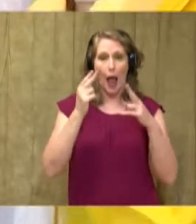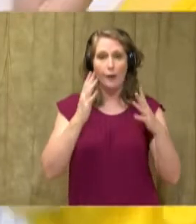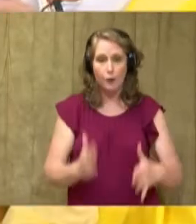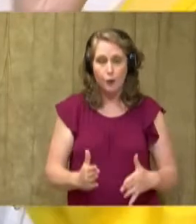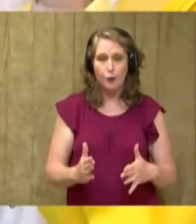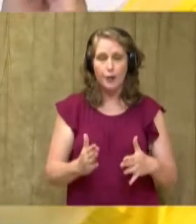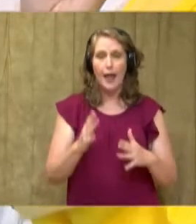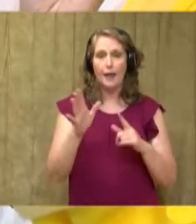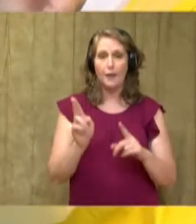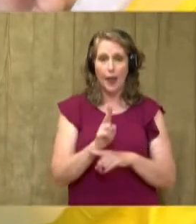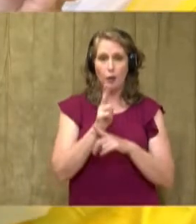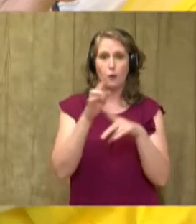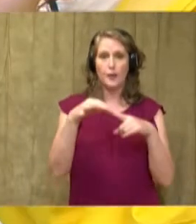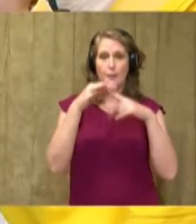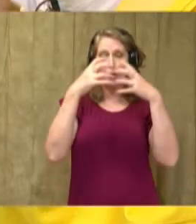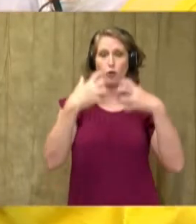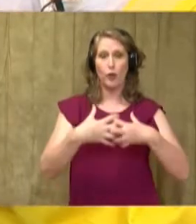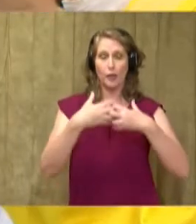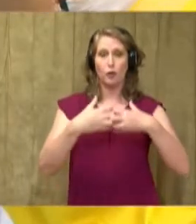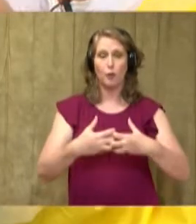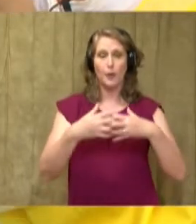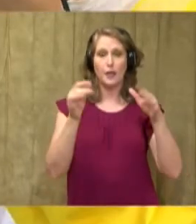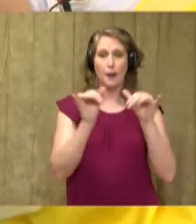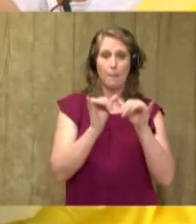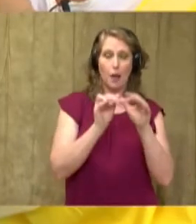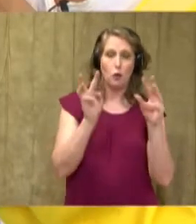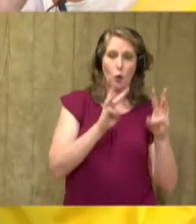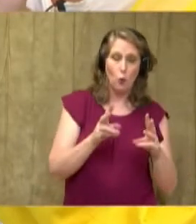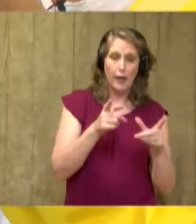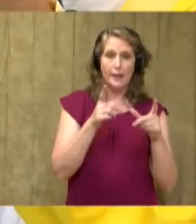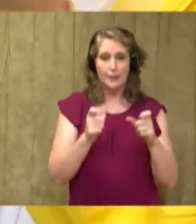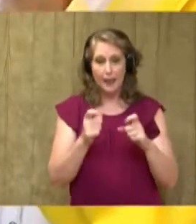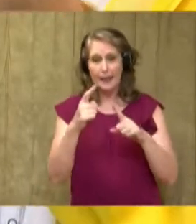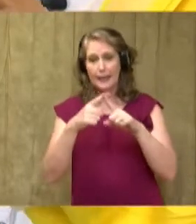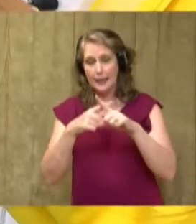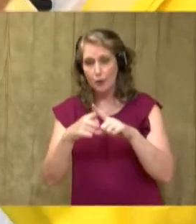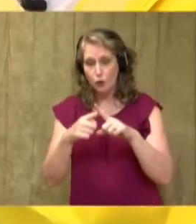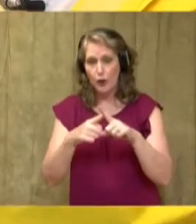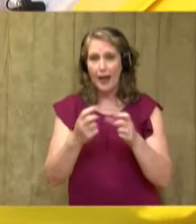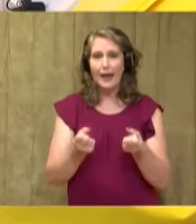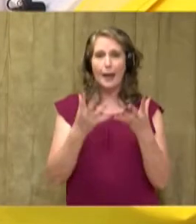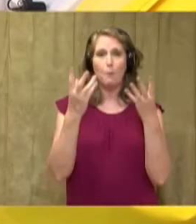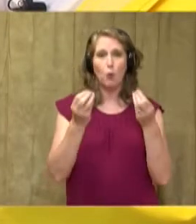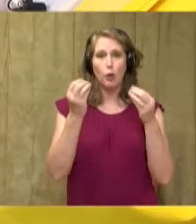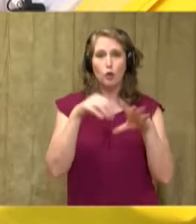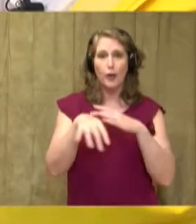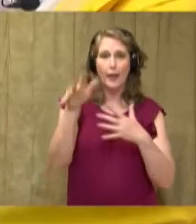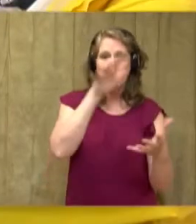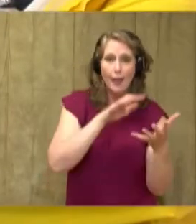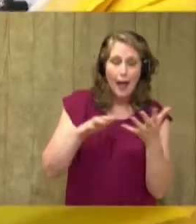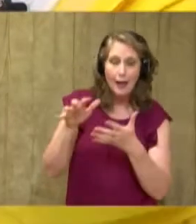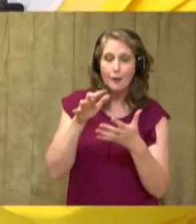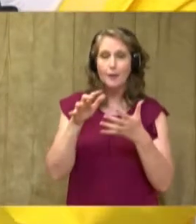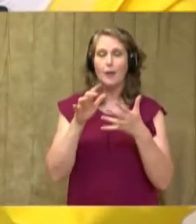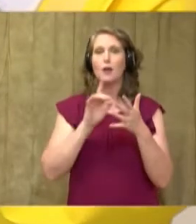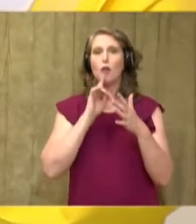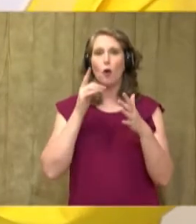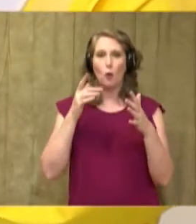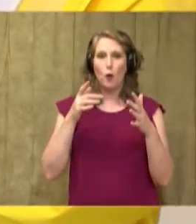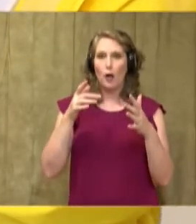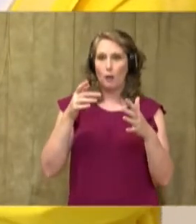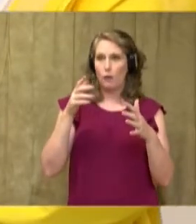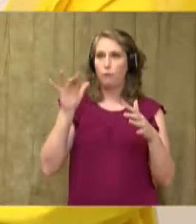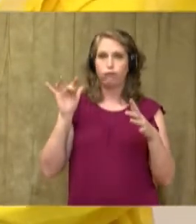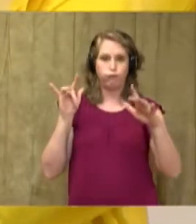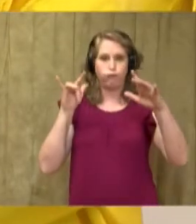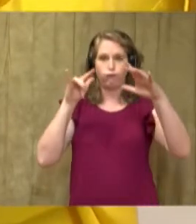use special instruments to measure wind speed, temperature, and the moisture in the clouds. So they go right through